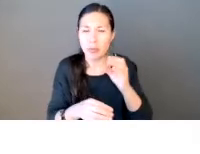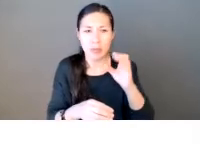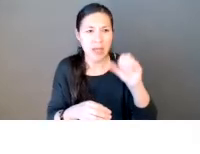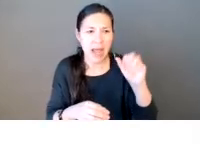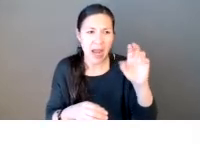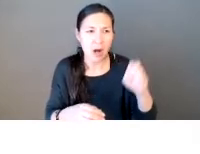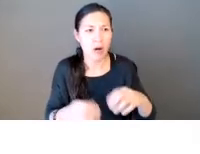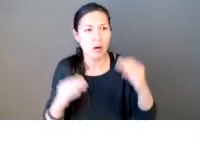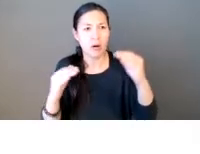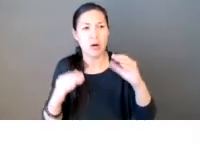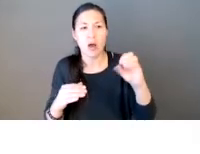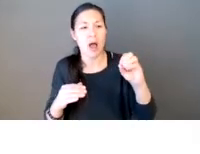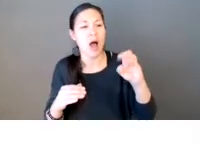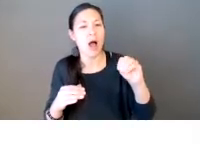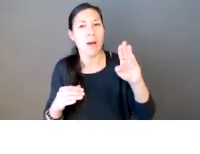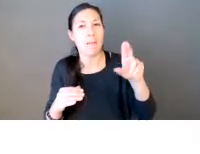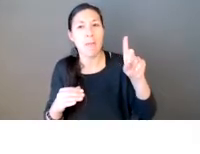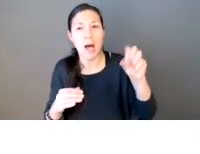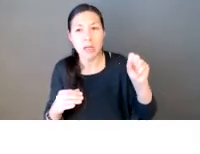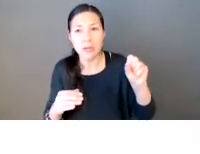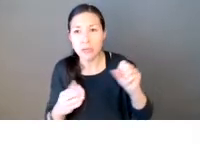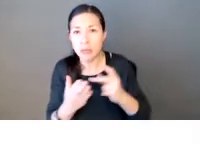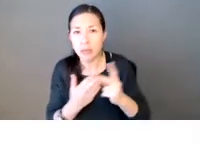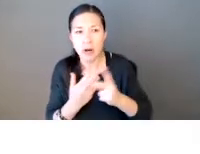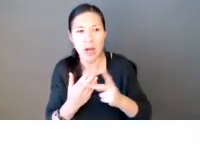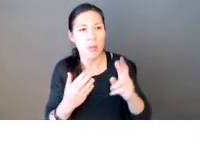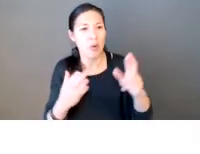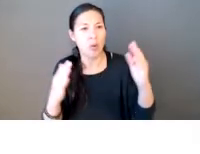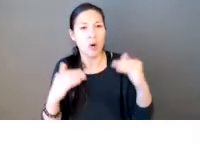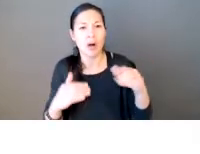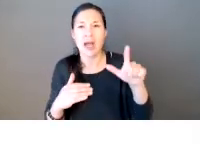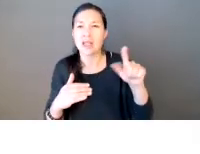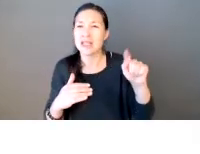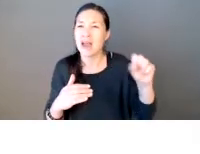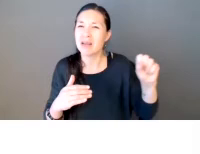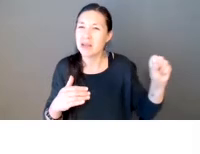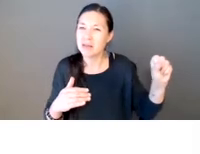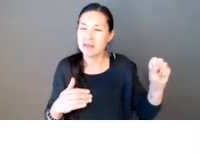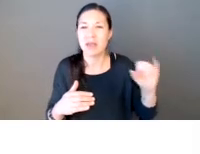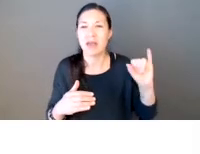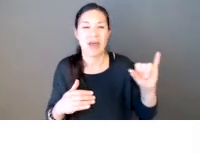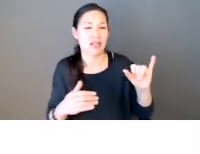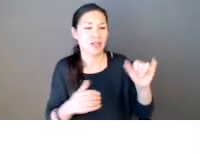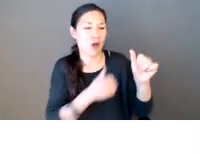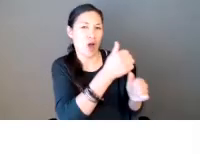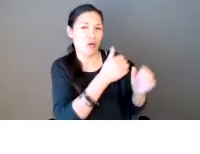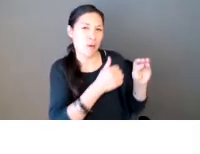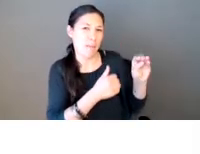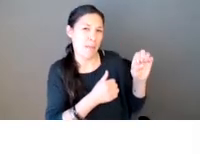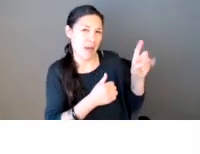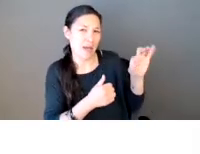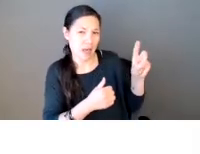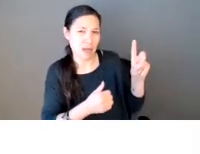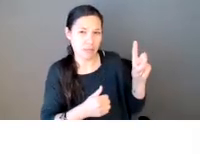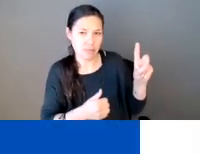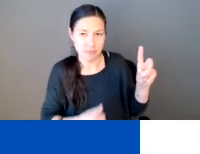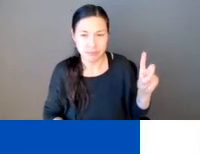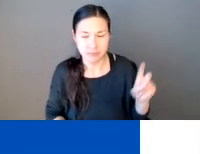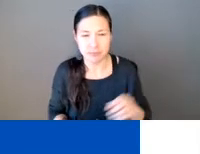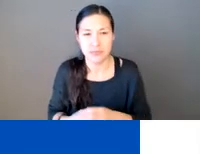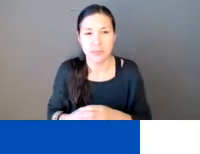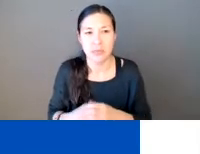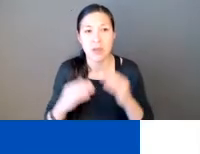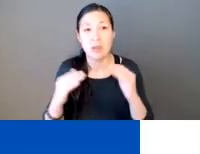even something along the lines of long-term services and supports, which would be more your Medicaid type programs.